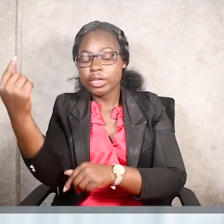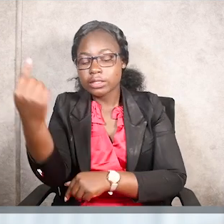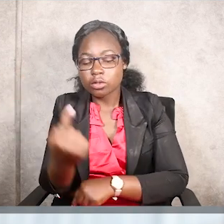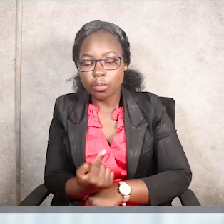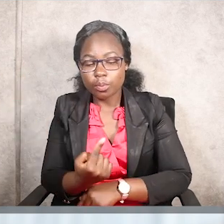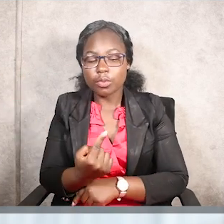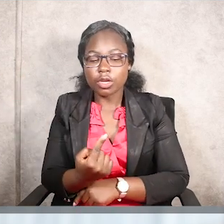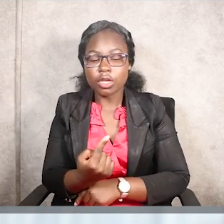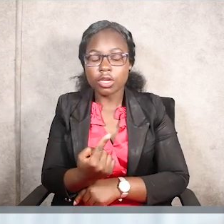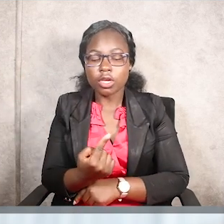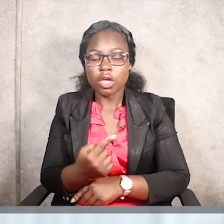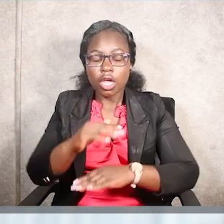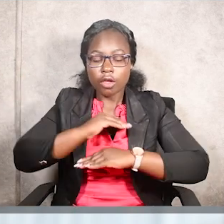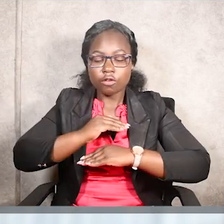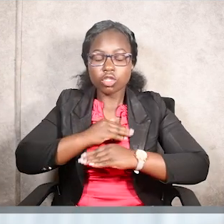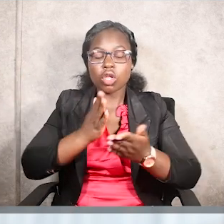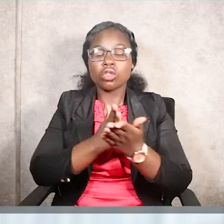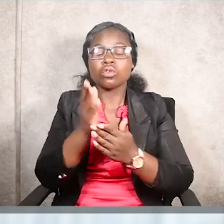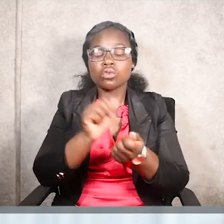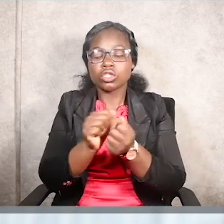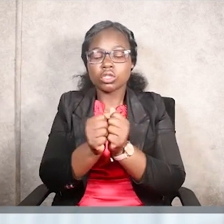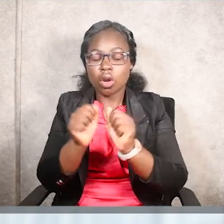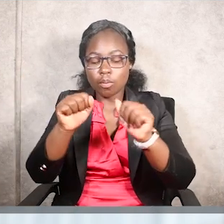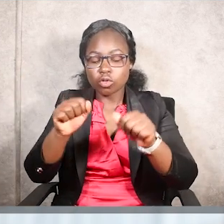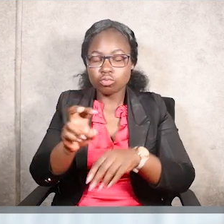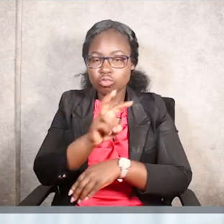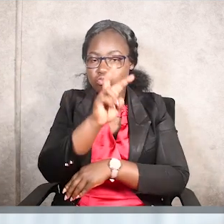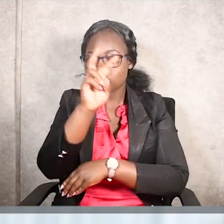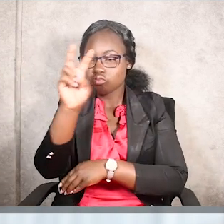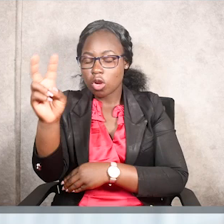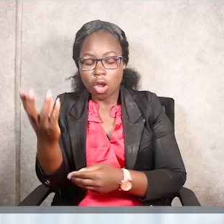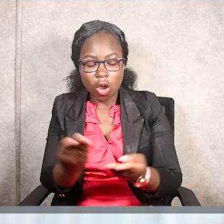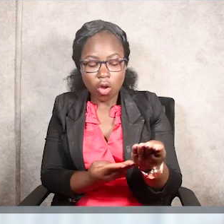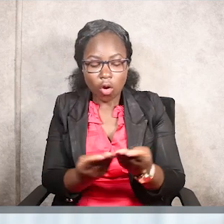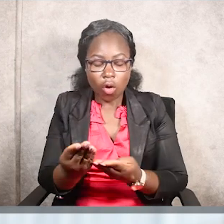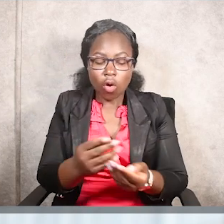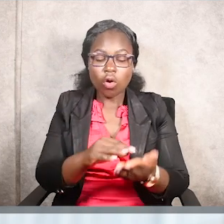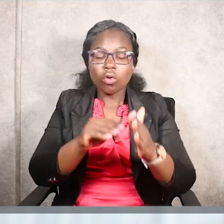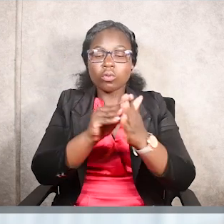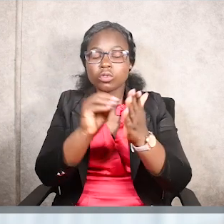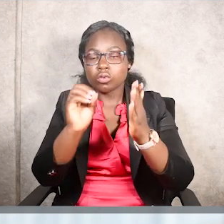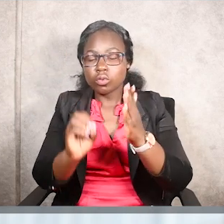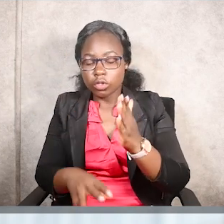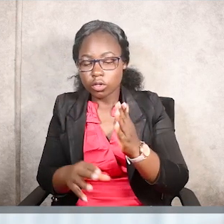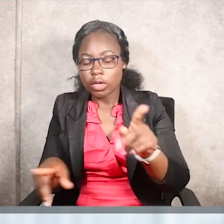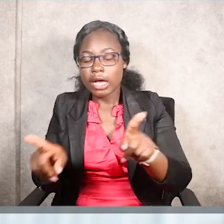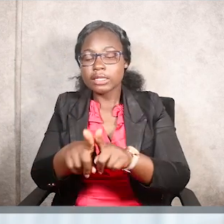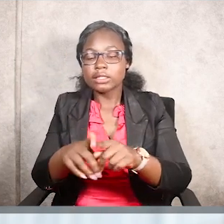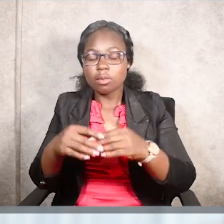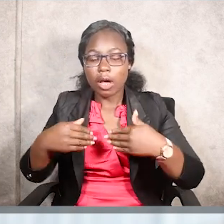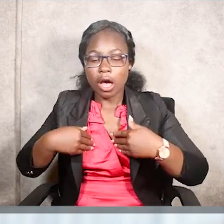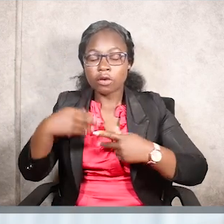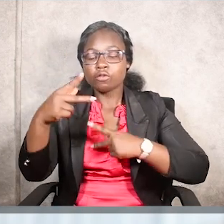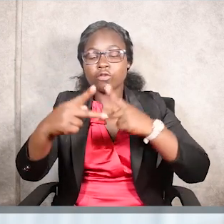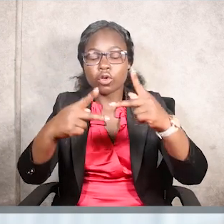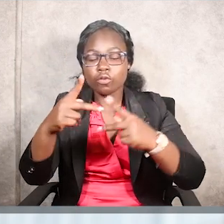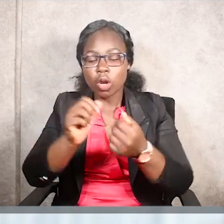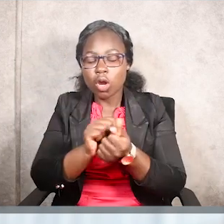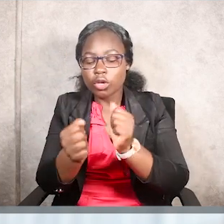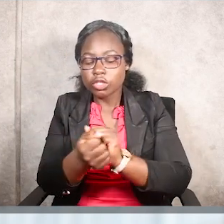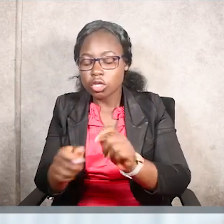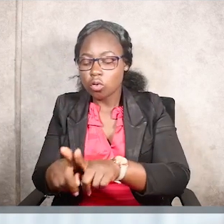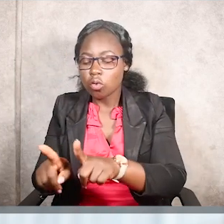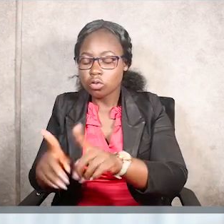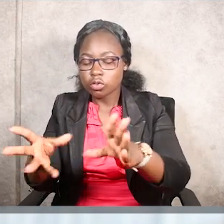efficiency. Through changes, we are able to constantly monitor our businesses to reduce costs and streamline our processes. Change